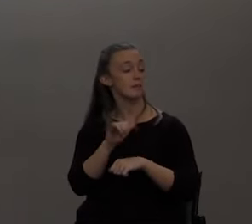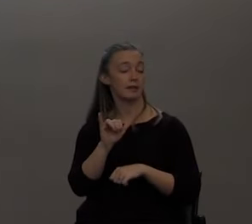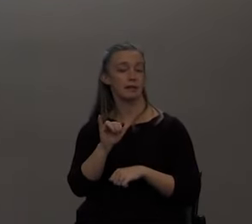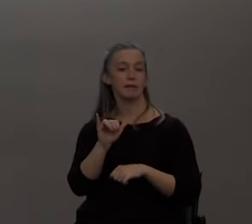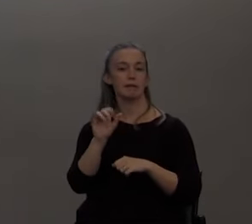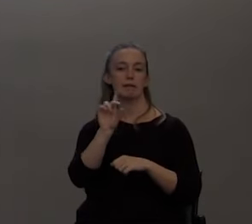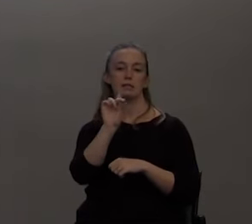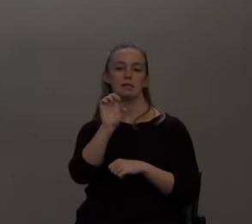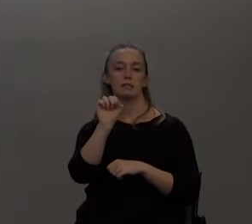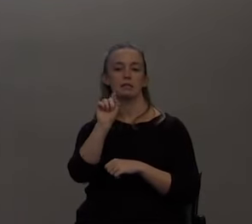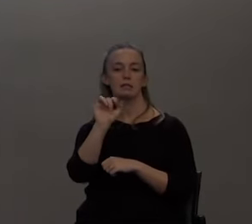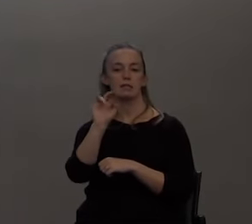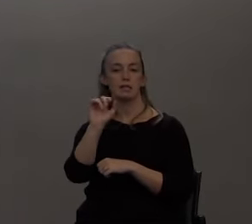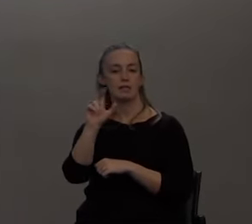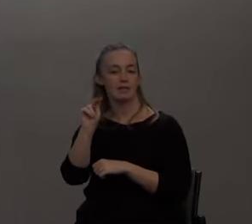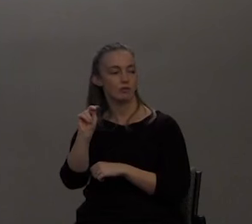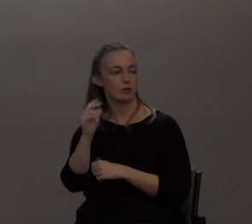whether it be